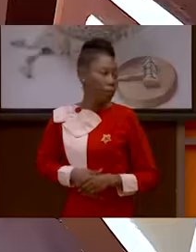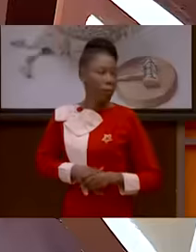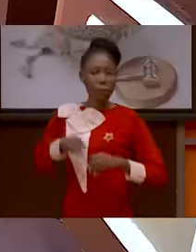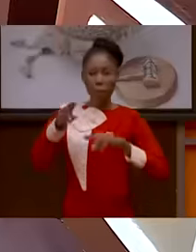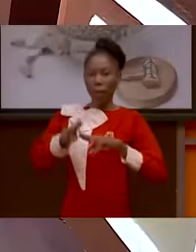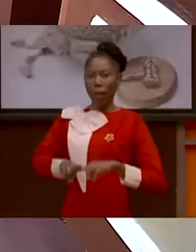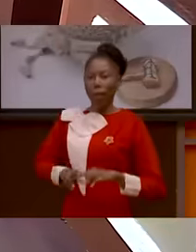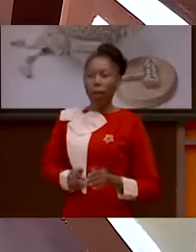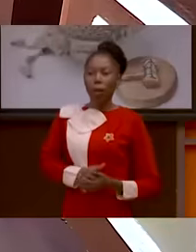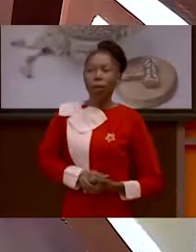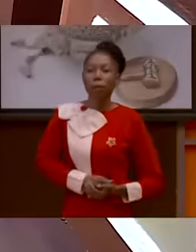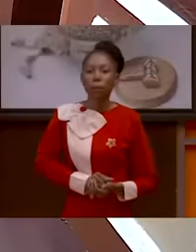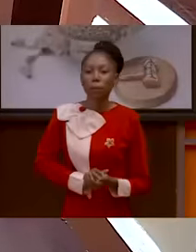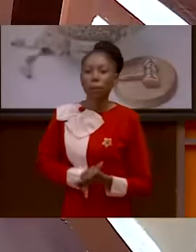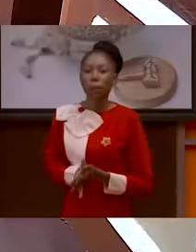Please be seated.